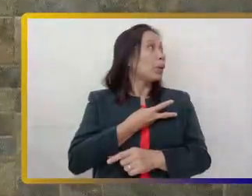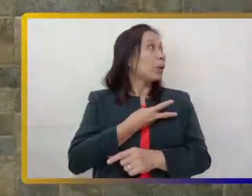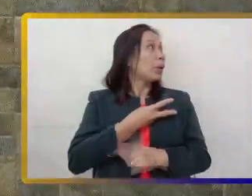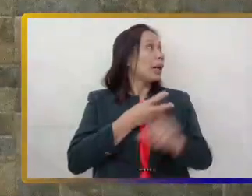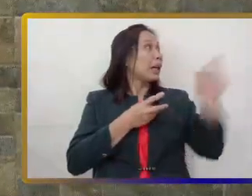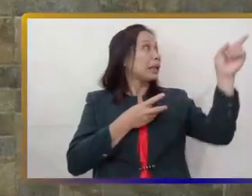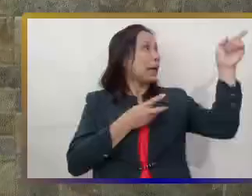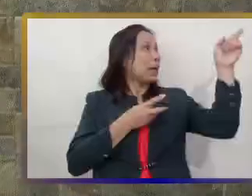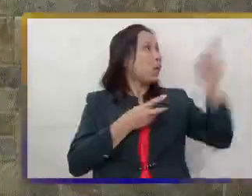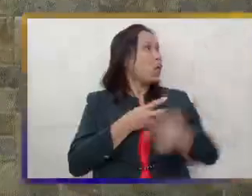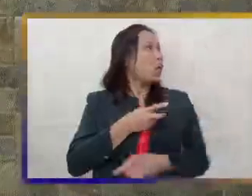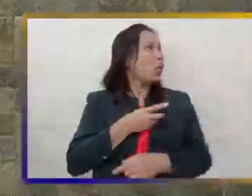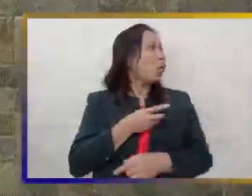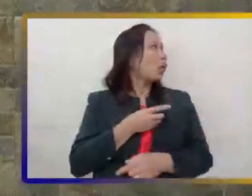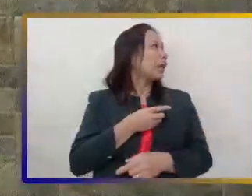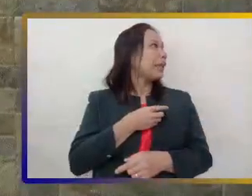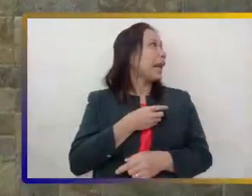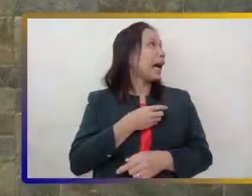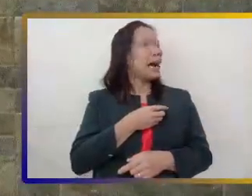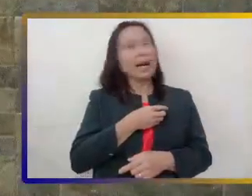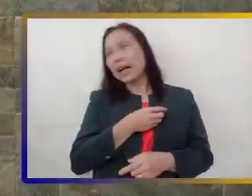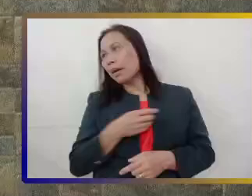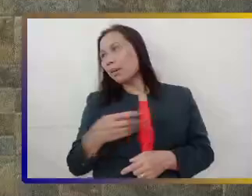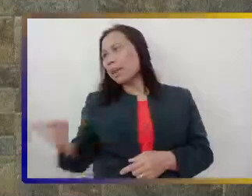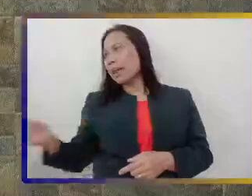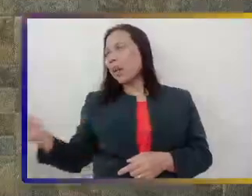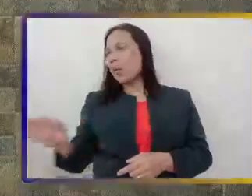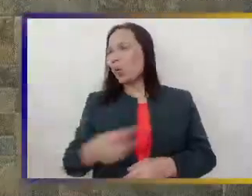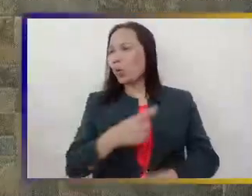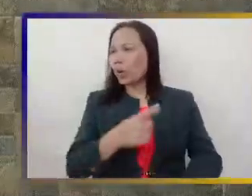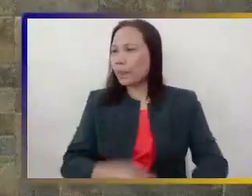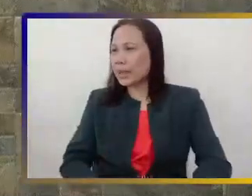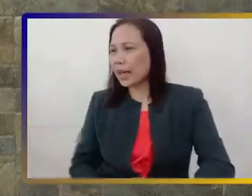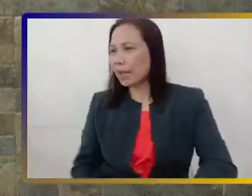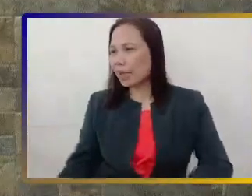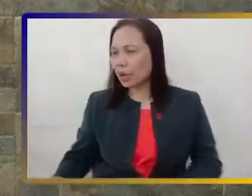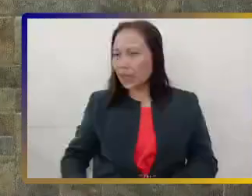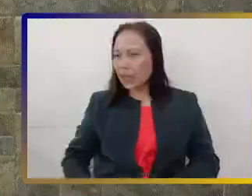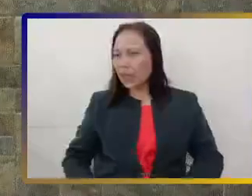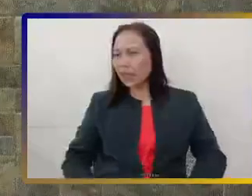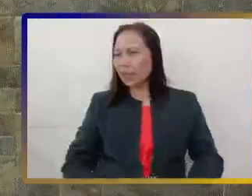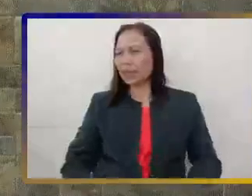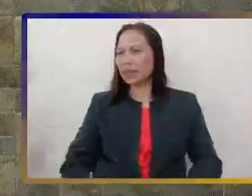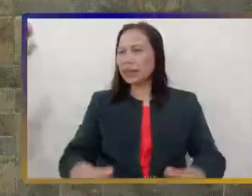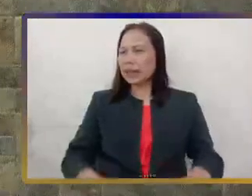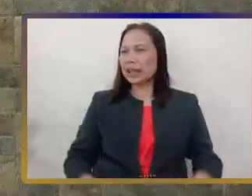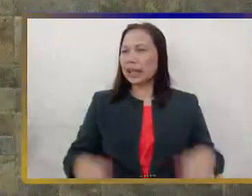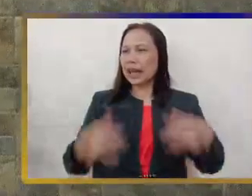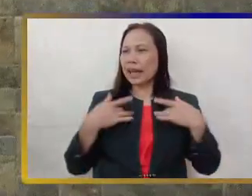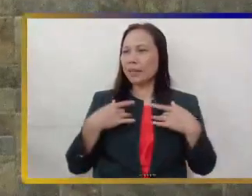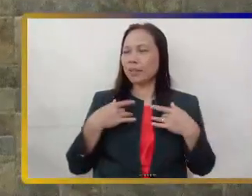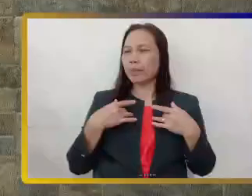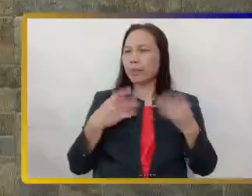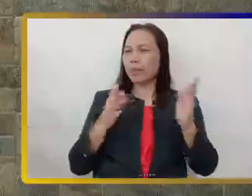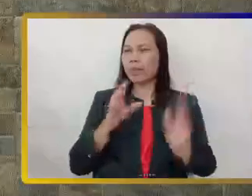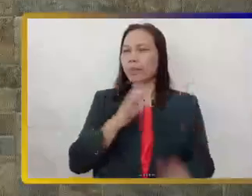we give more importance to the life of the